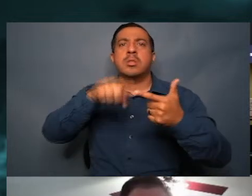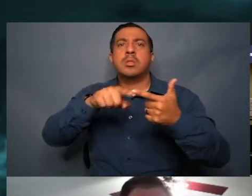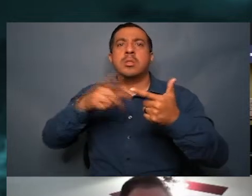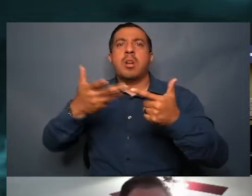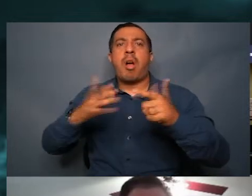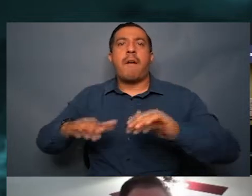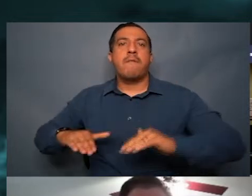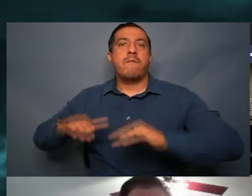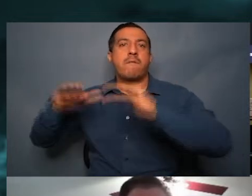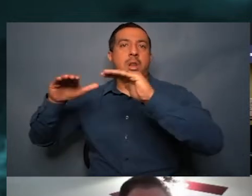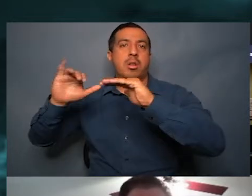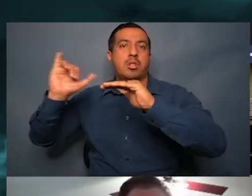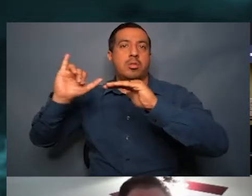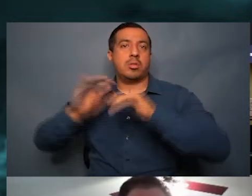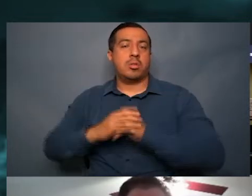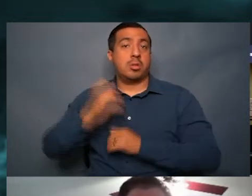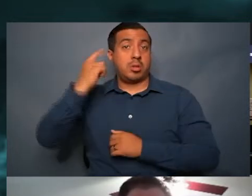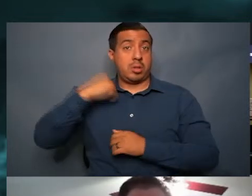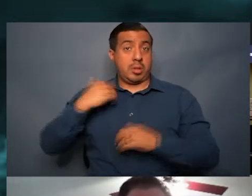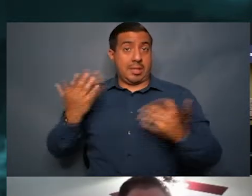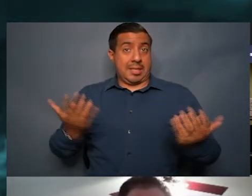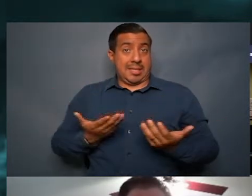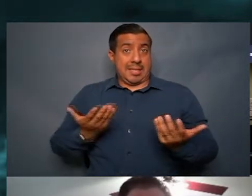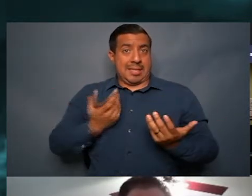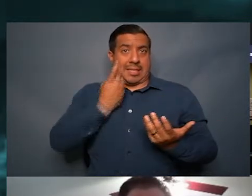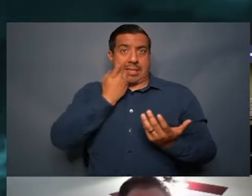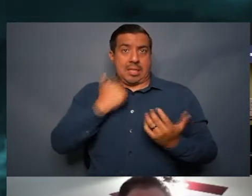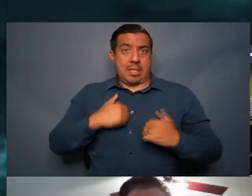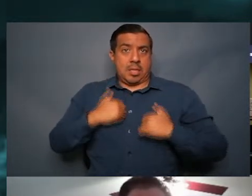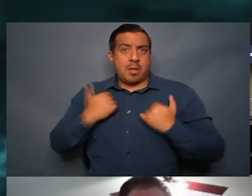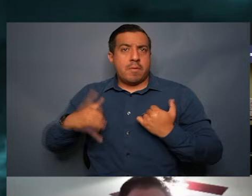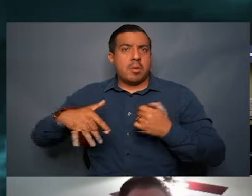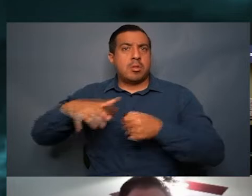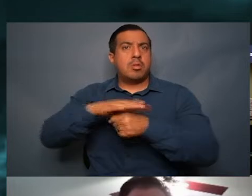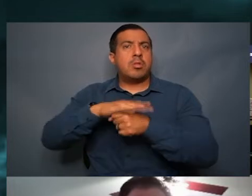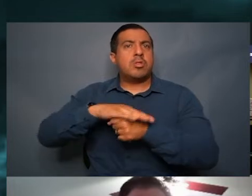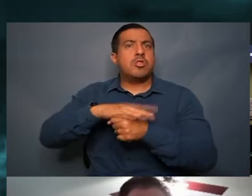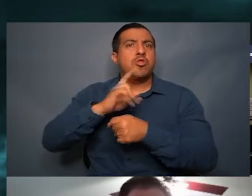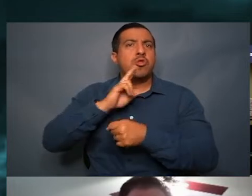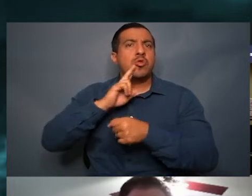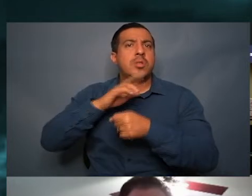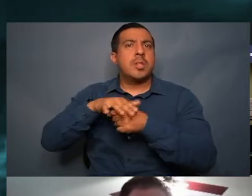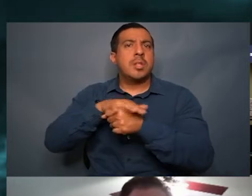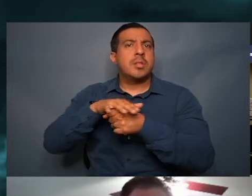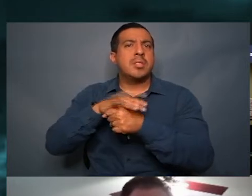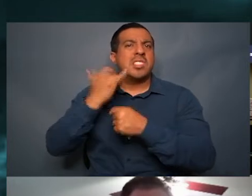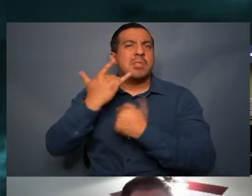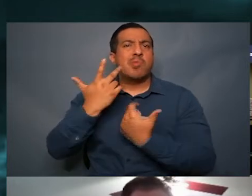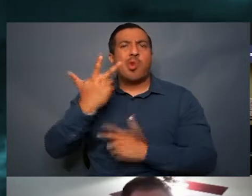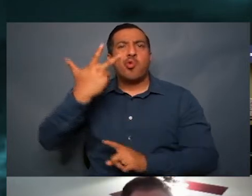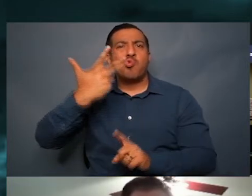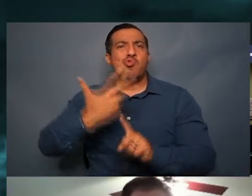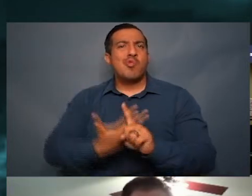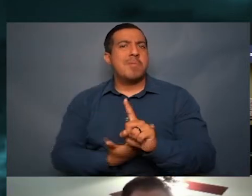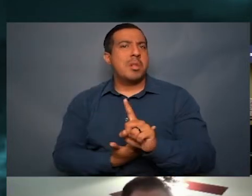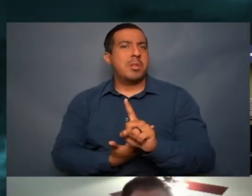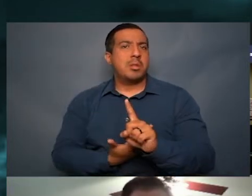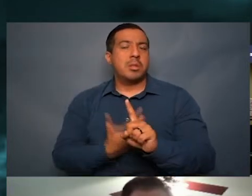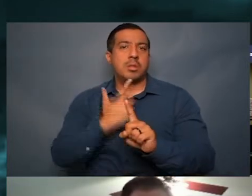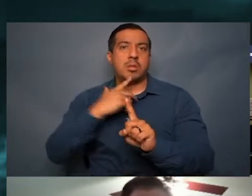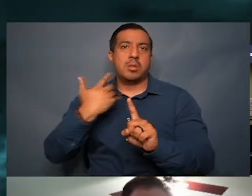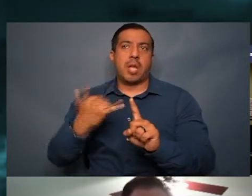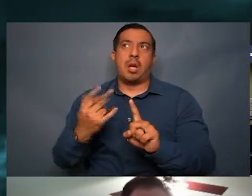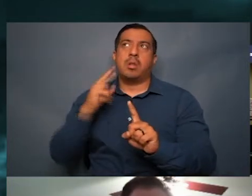Here I am, I just been living here in the Houston area the last 3 months, and it's